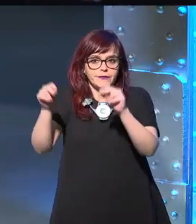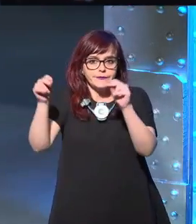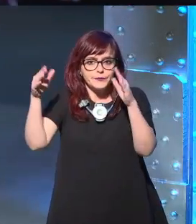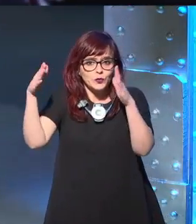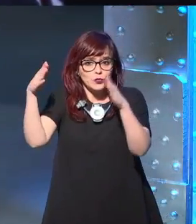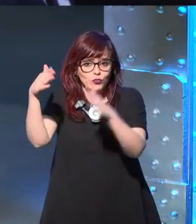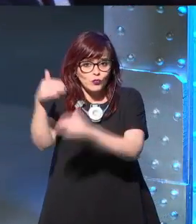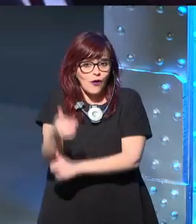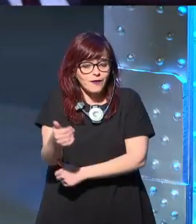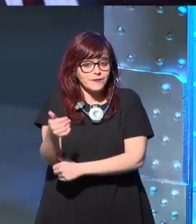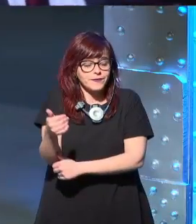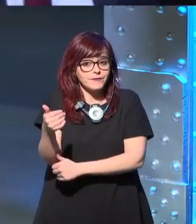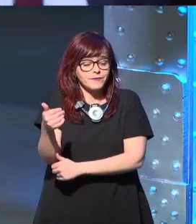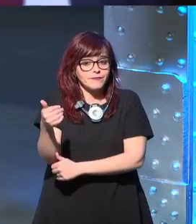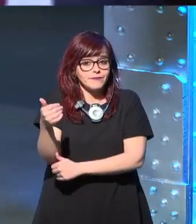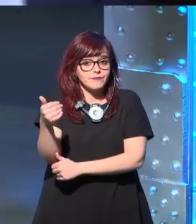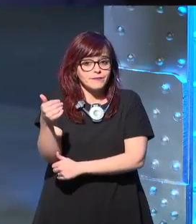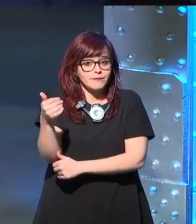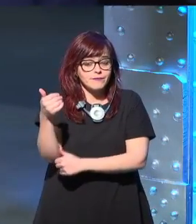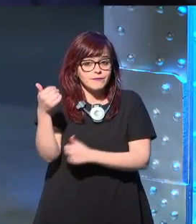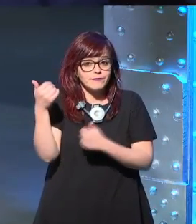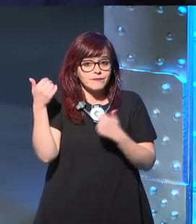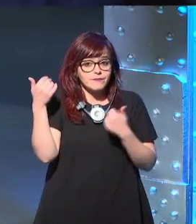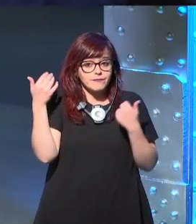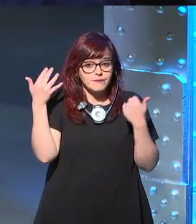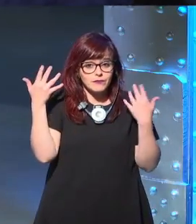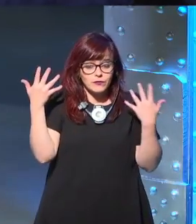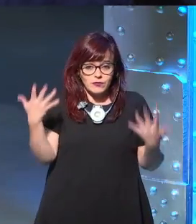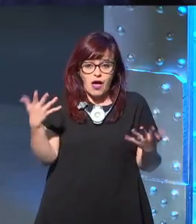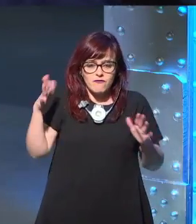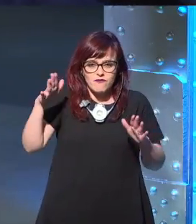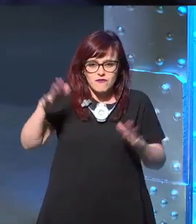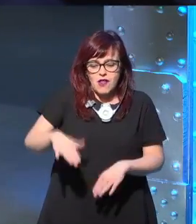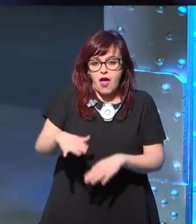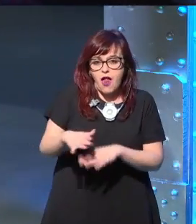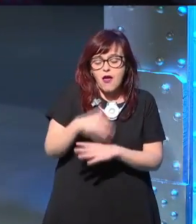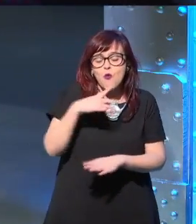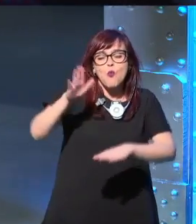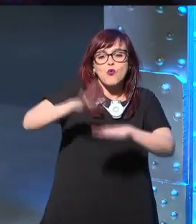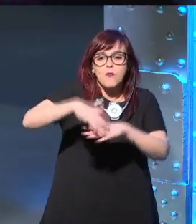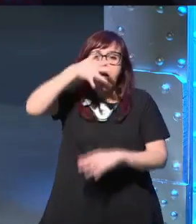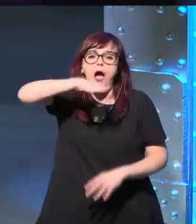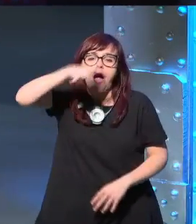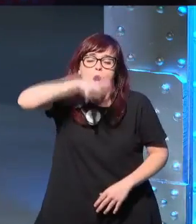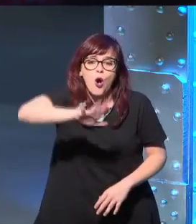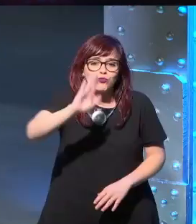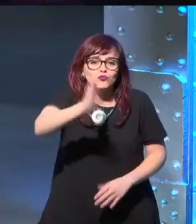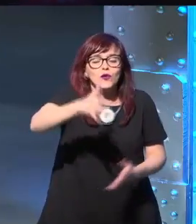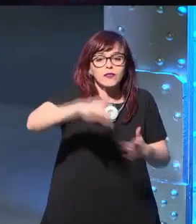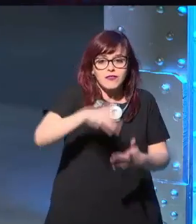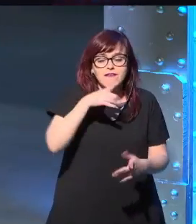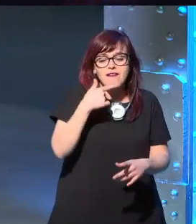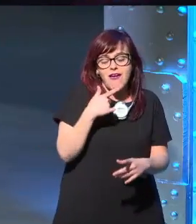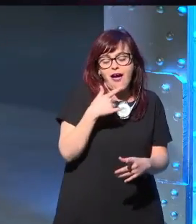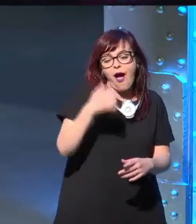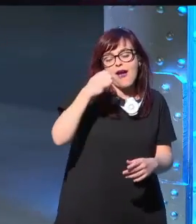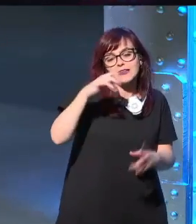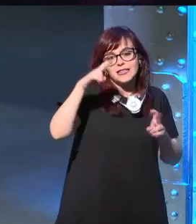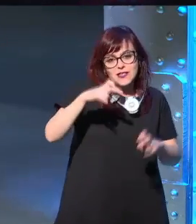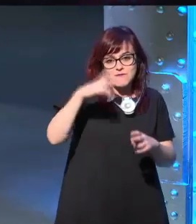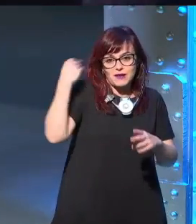He was arrested once for sodomy. So it's about time he leaves Florence, and he goes as part of a cultural